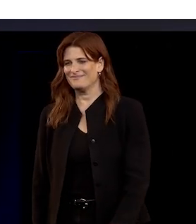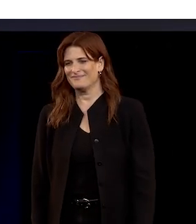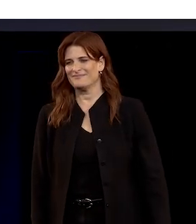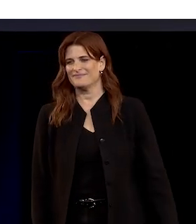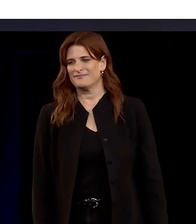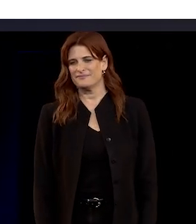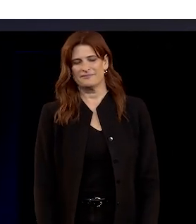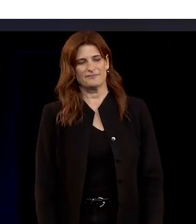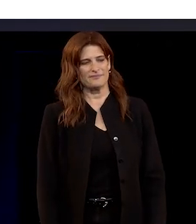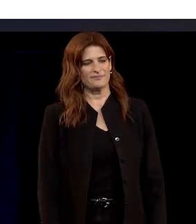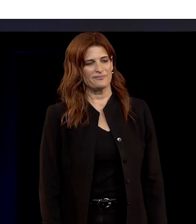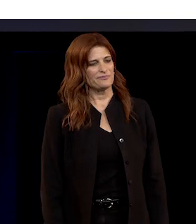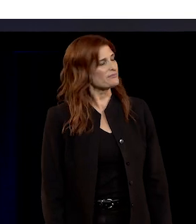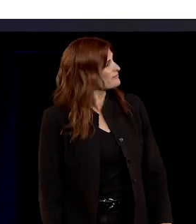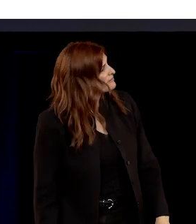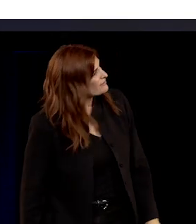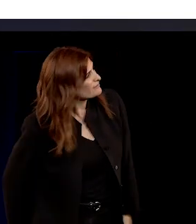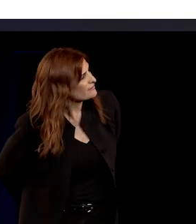no limits.